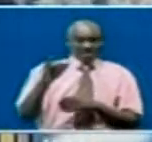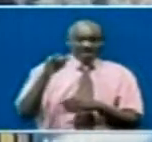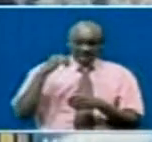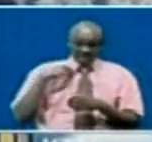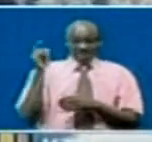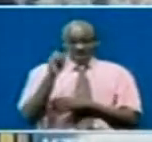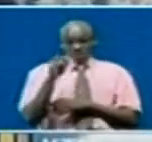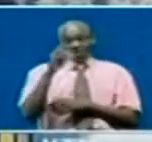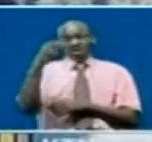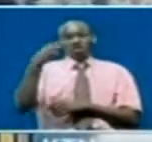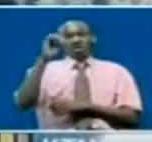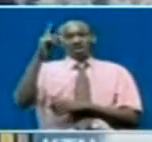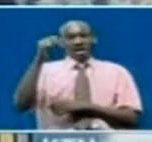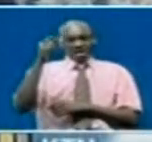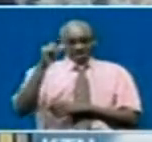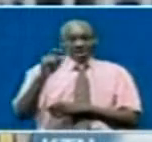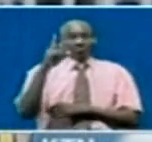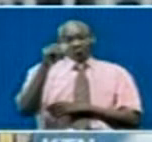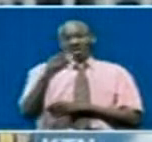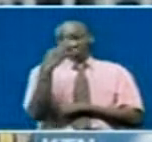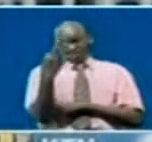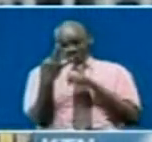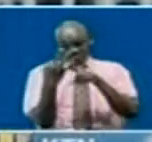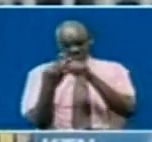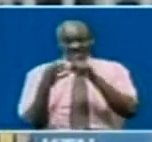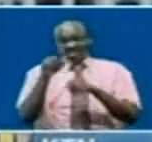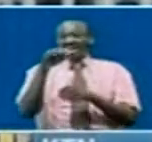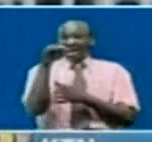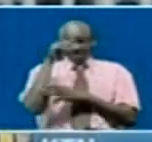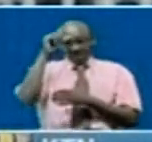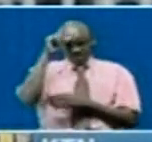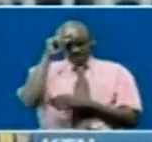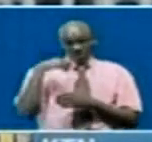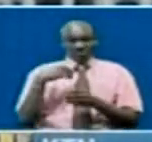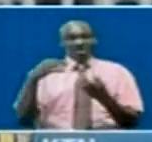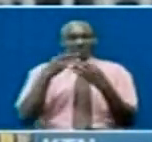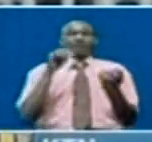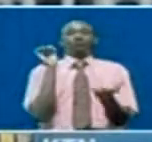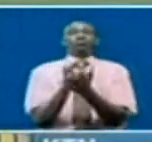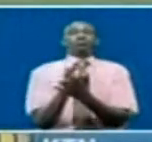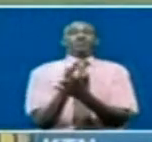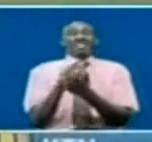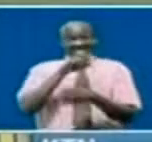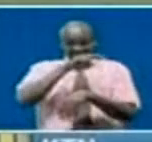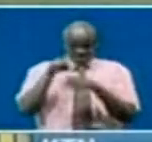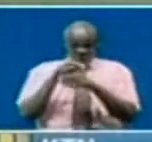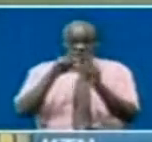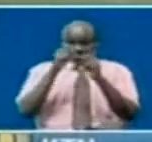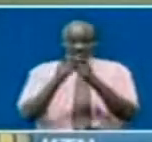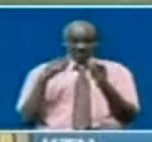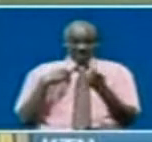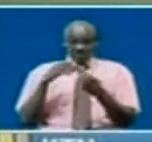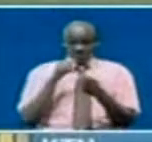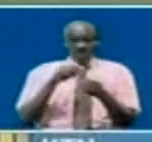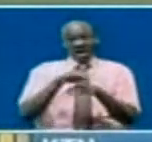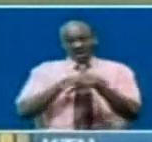Chairman Dan Shikanda. The suspended officials have been calling on the government to disband FKF after the national team was bundled out of the